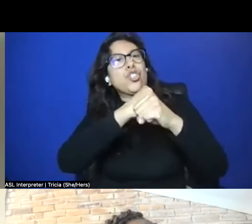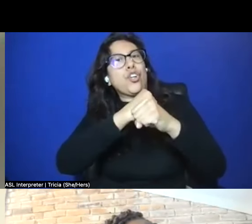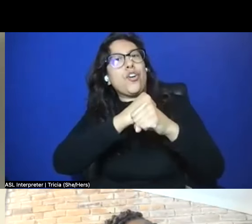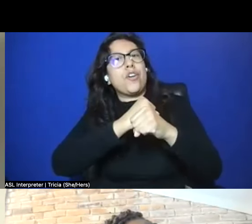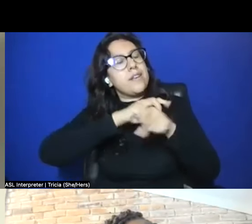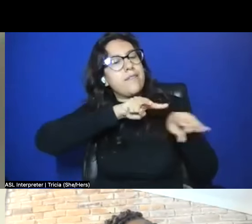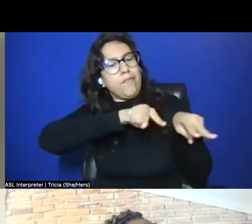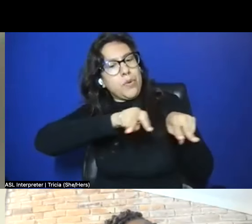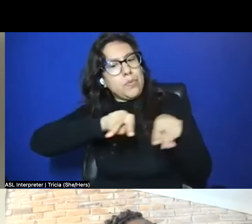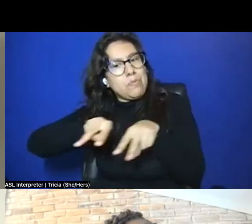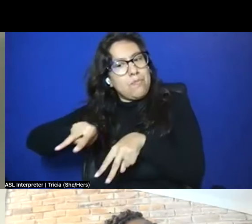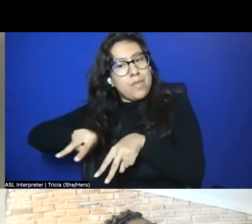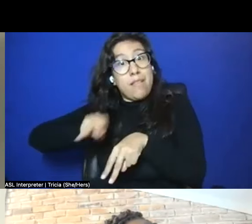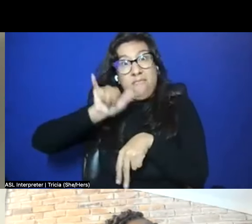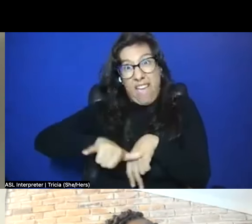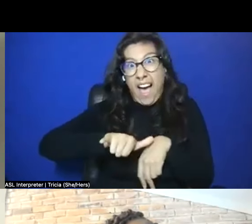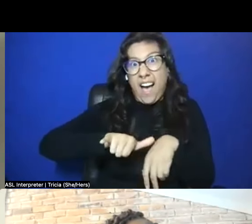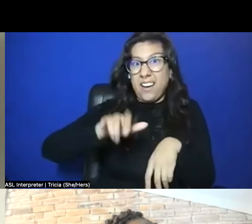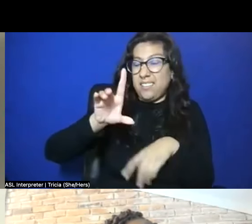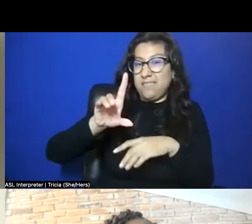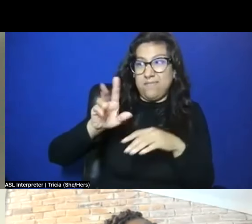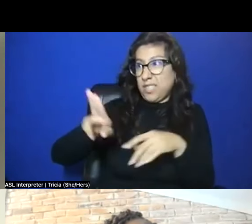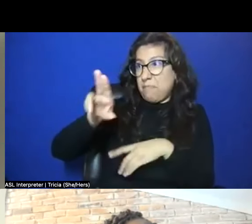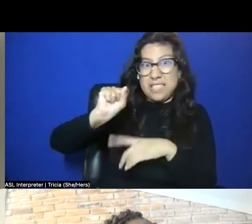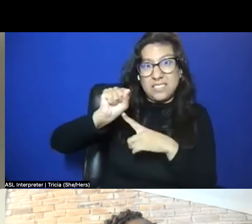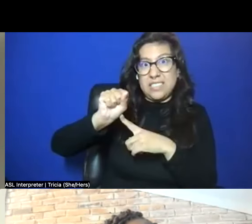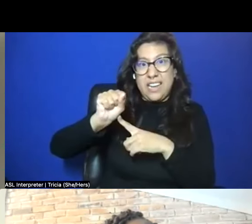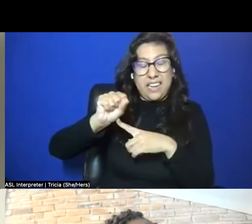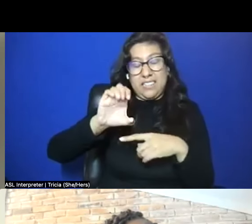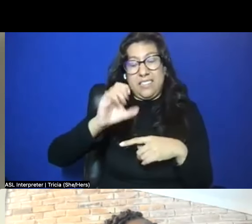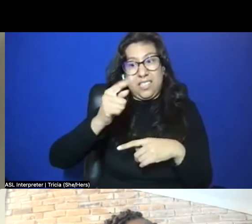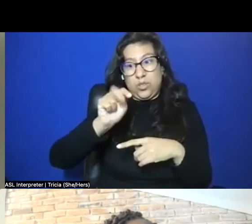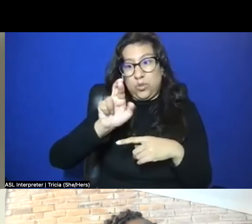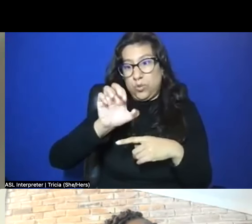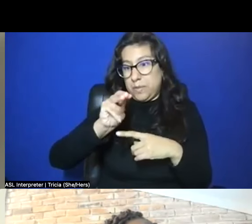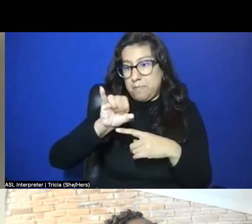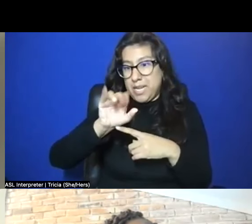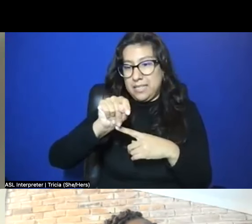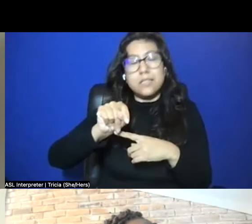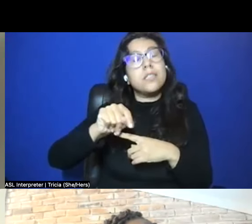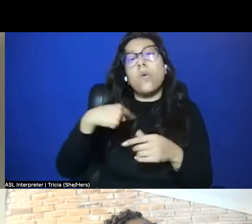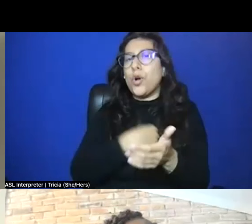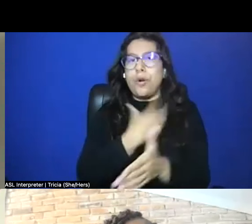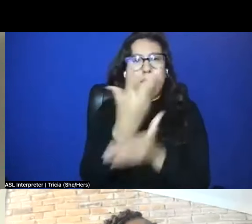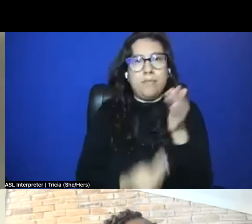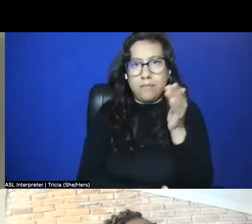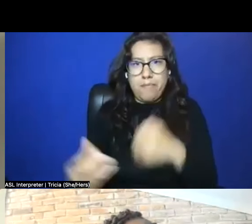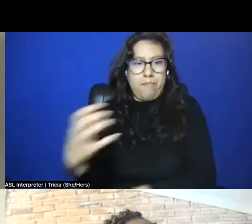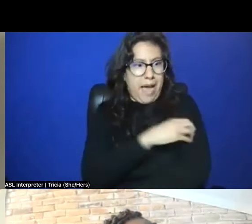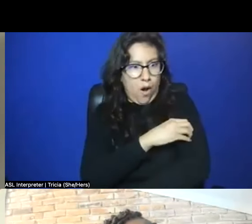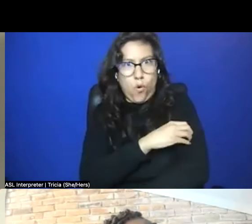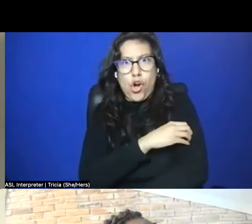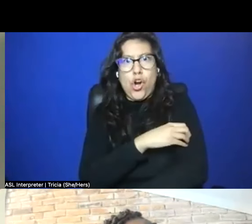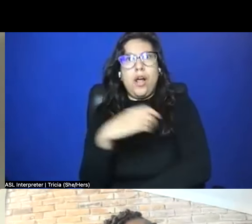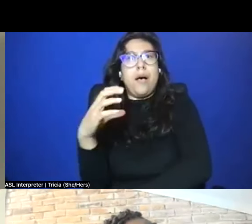be domestic extremists, etc., we're missing a huge segment of power, particularly the power